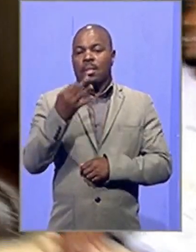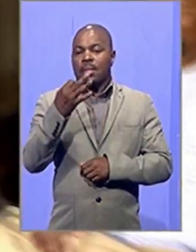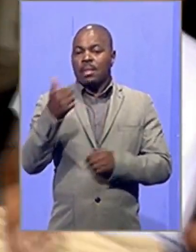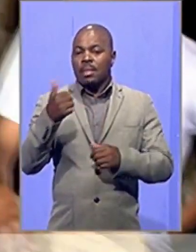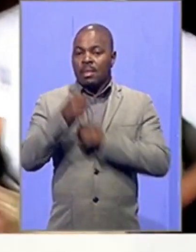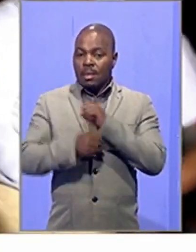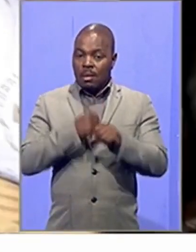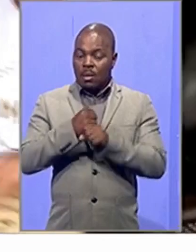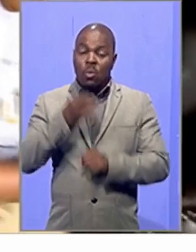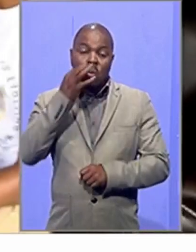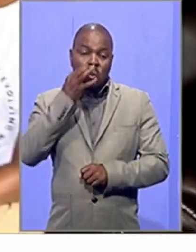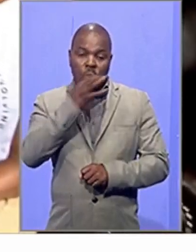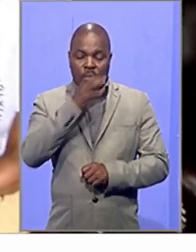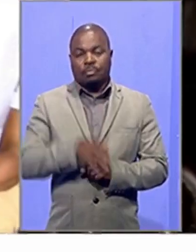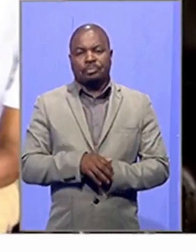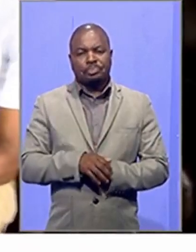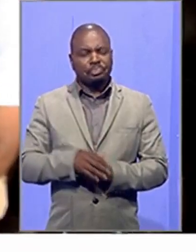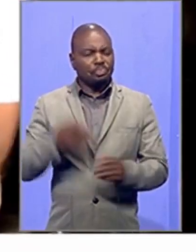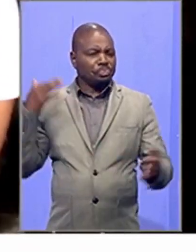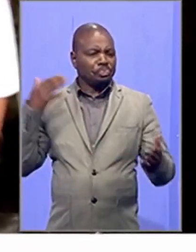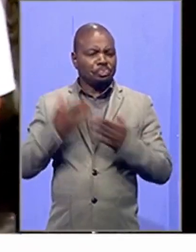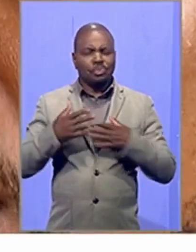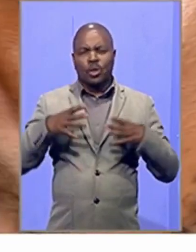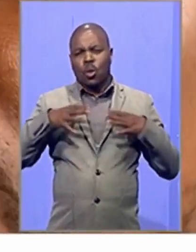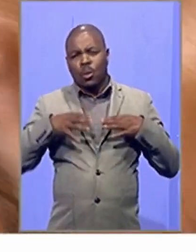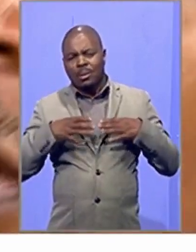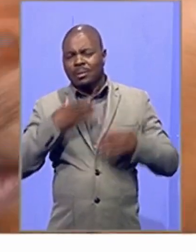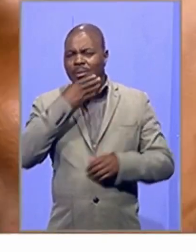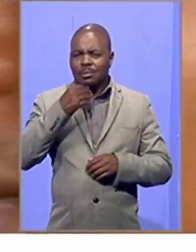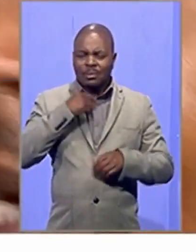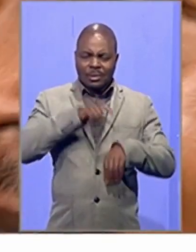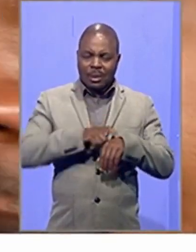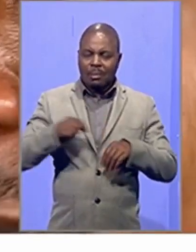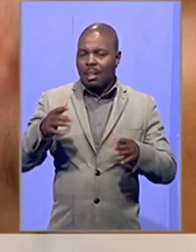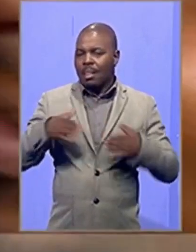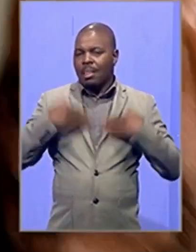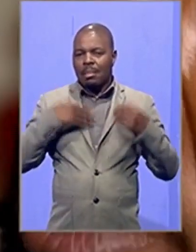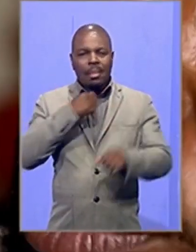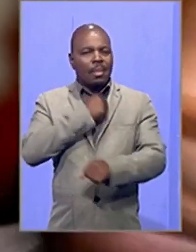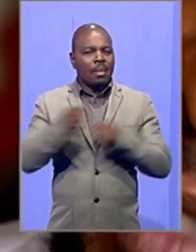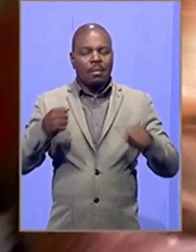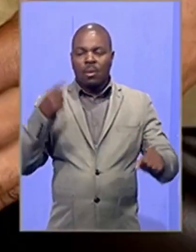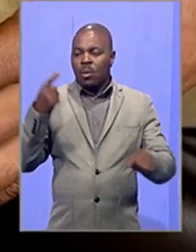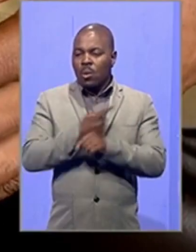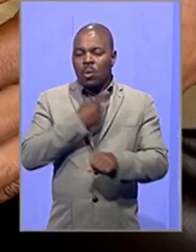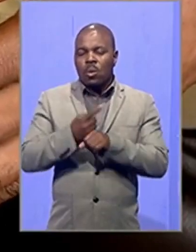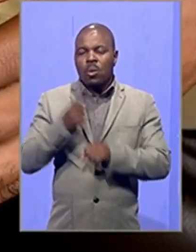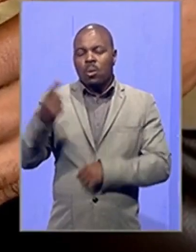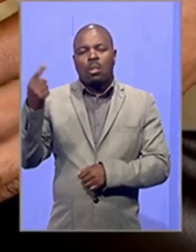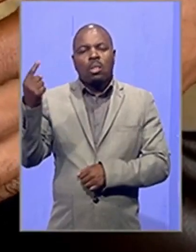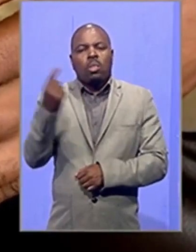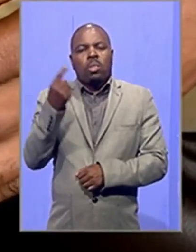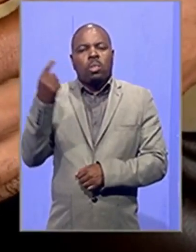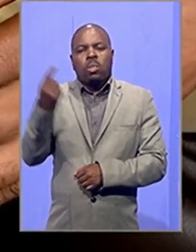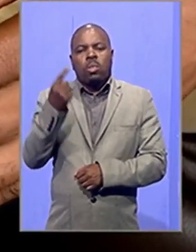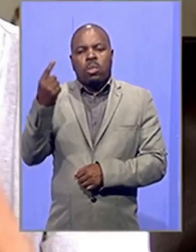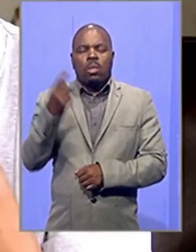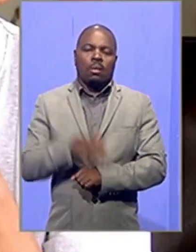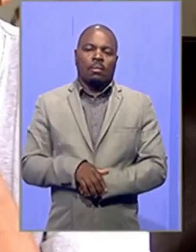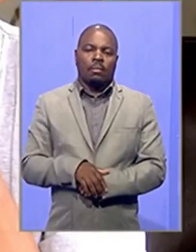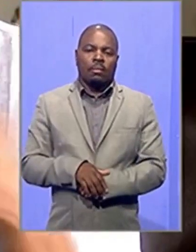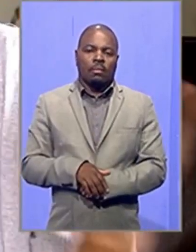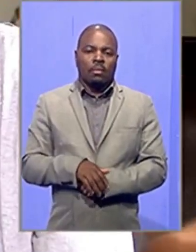36 o re ha o mohla a kileng a ba le thabo nakong ya matsatsi a Keresemese. Nako tsohle o dutse a ithola a sena mangwe.